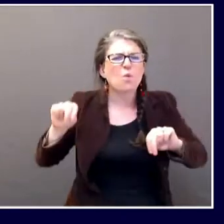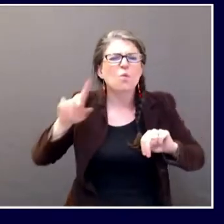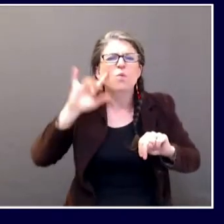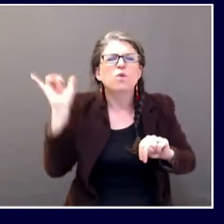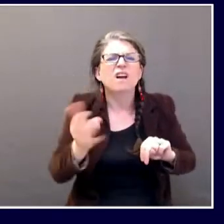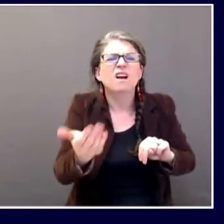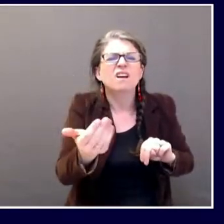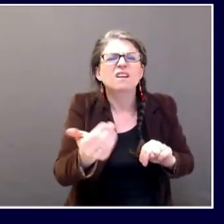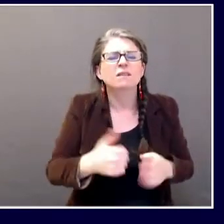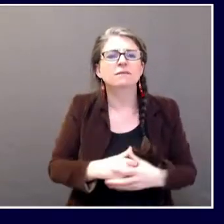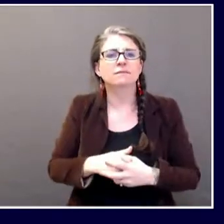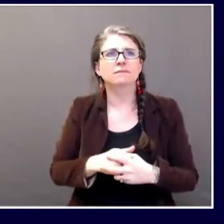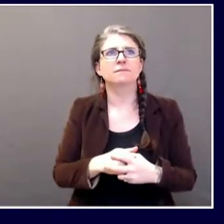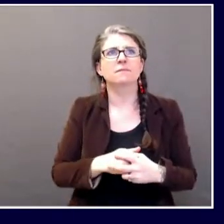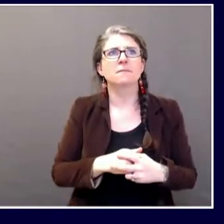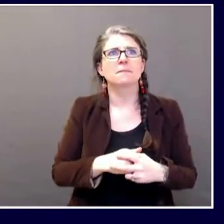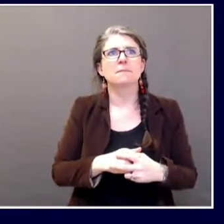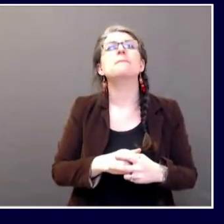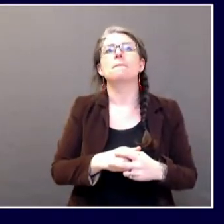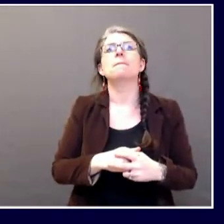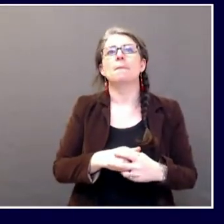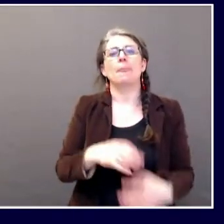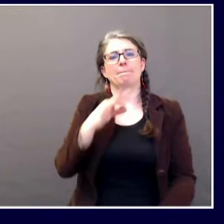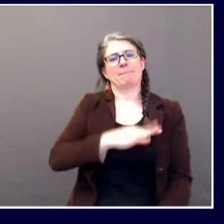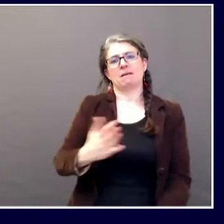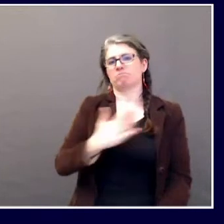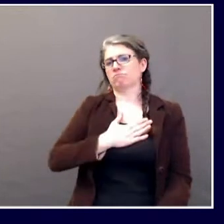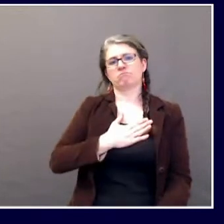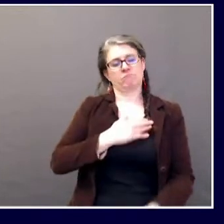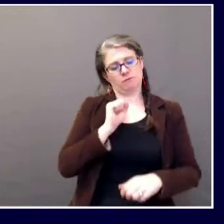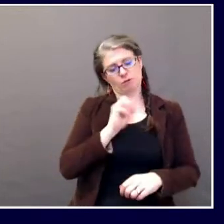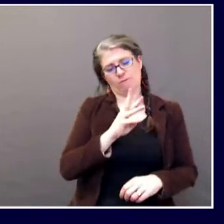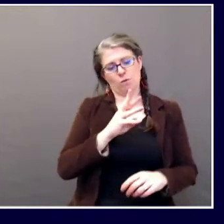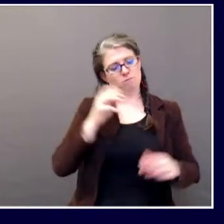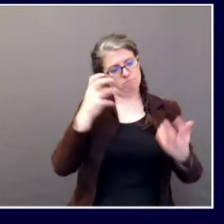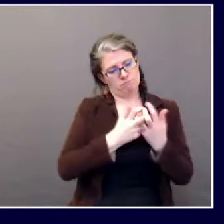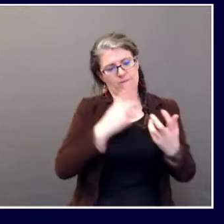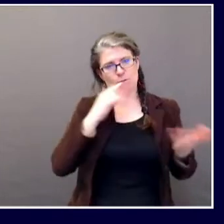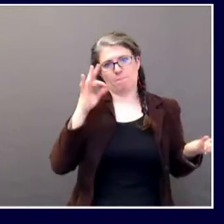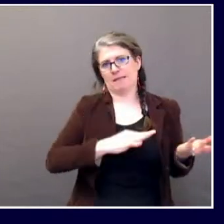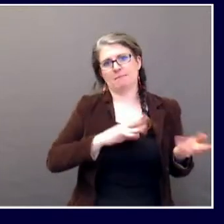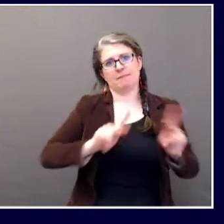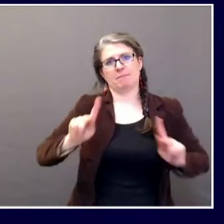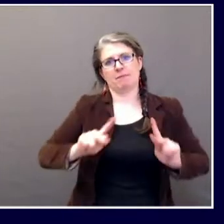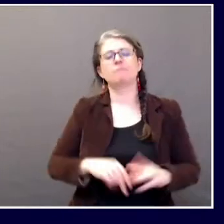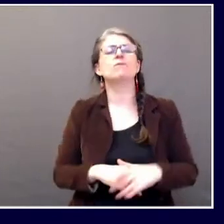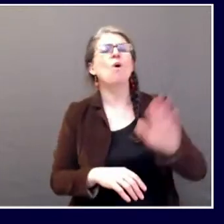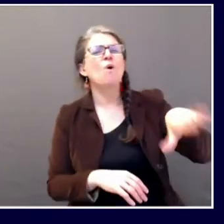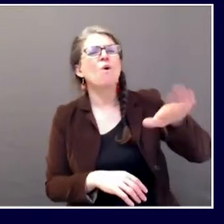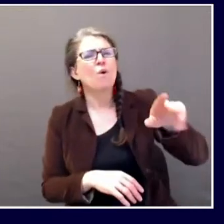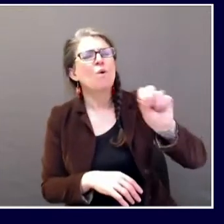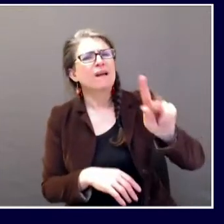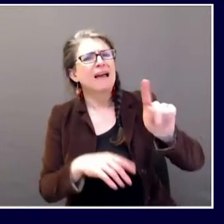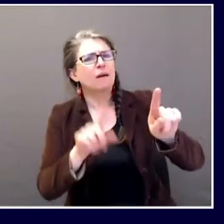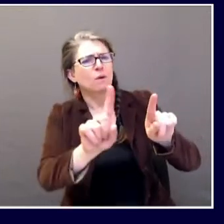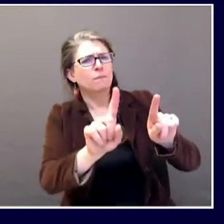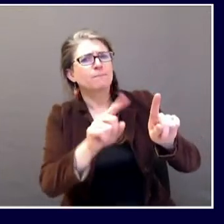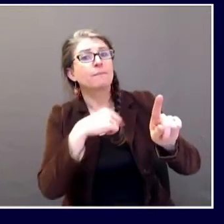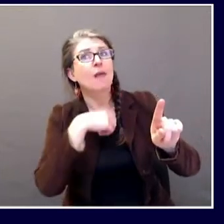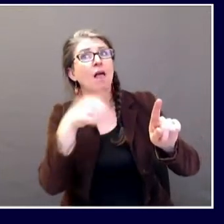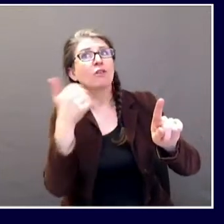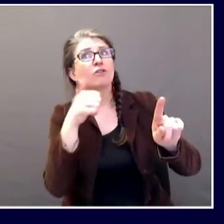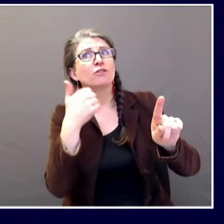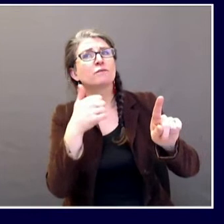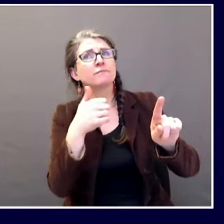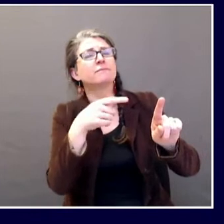It's going to be a Maine-specific solution. And the other question I had is, I don't know that we've talked about it, at least I